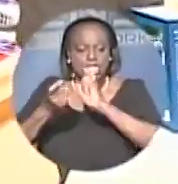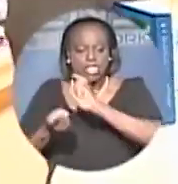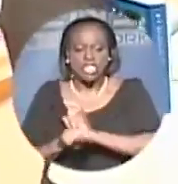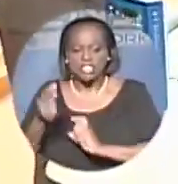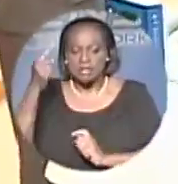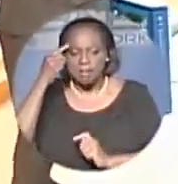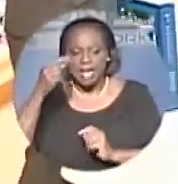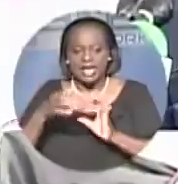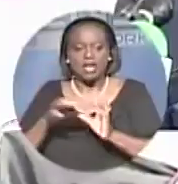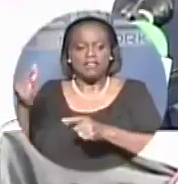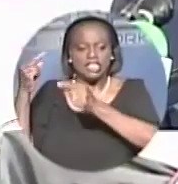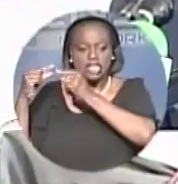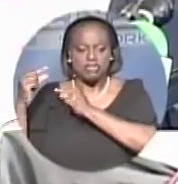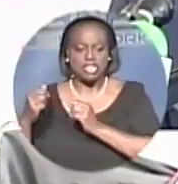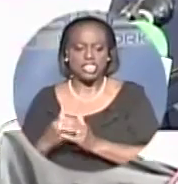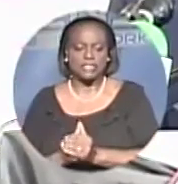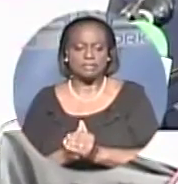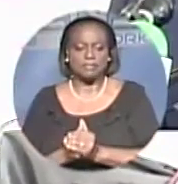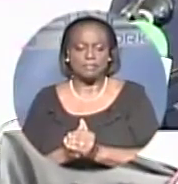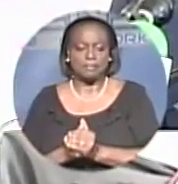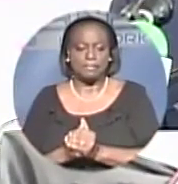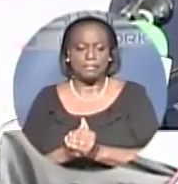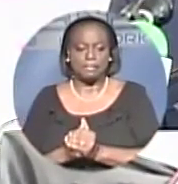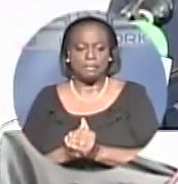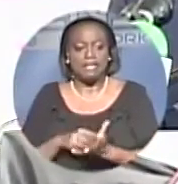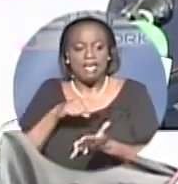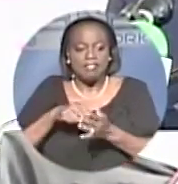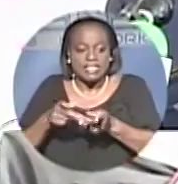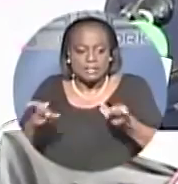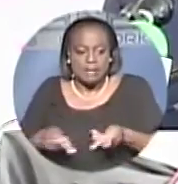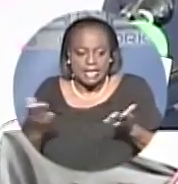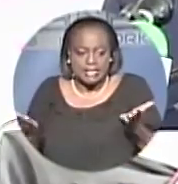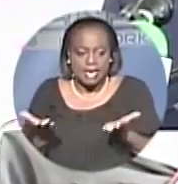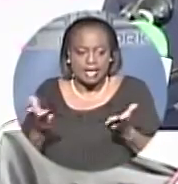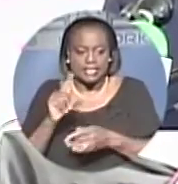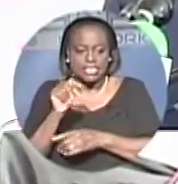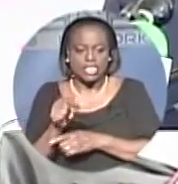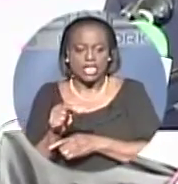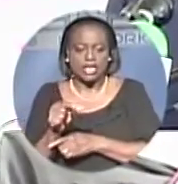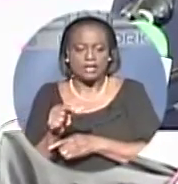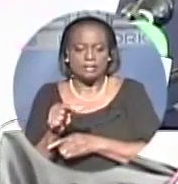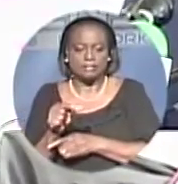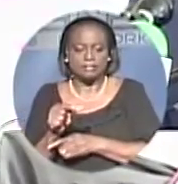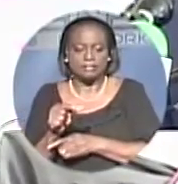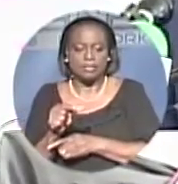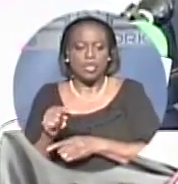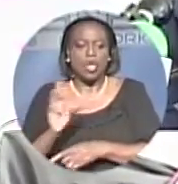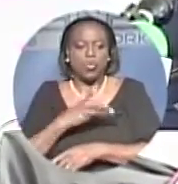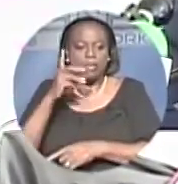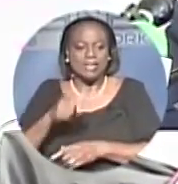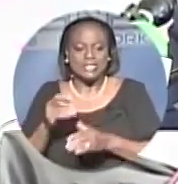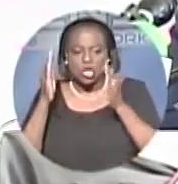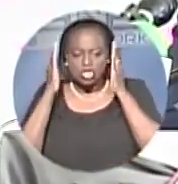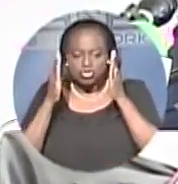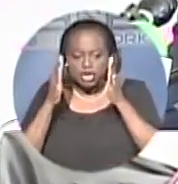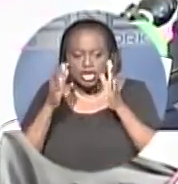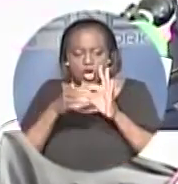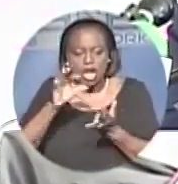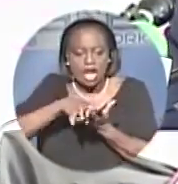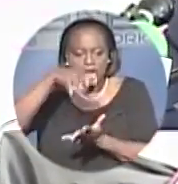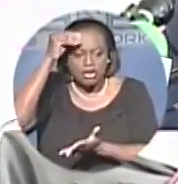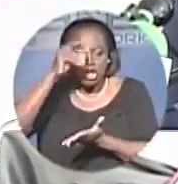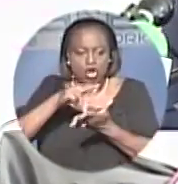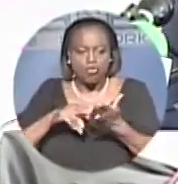of a generation. This is the place here at T.G. Glover where we must concentrate on learning and reading and